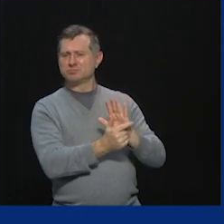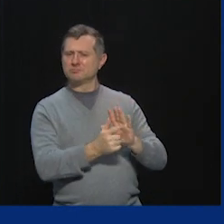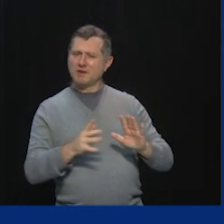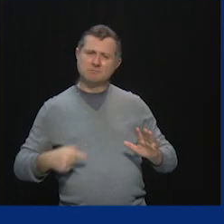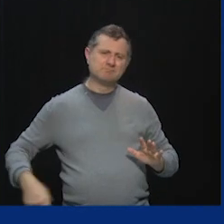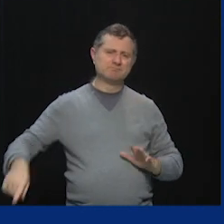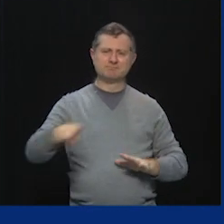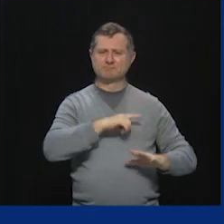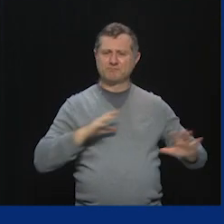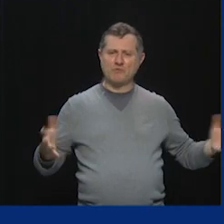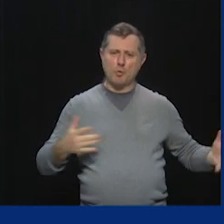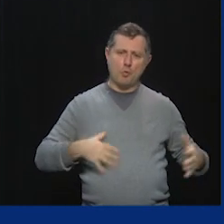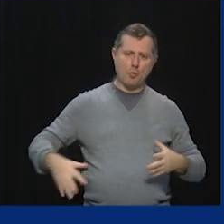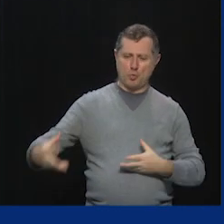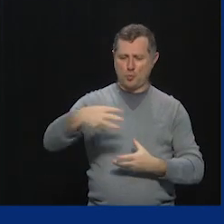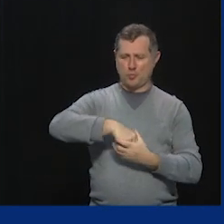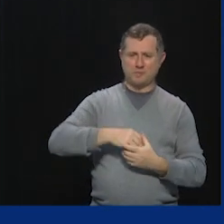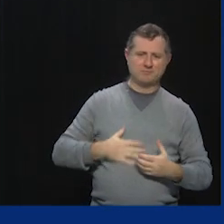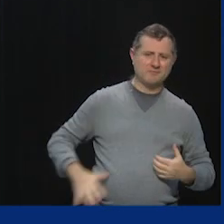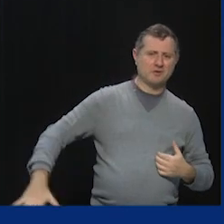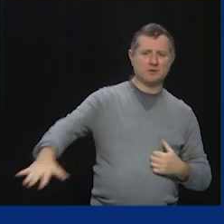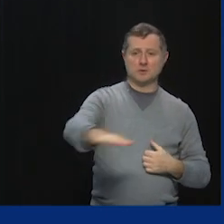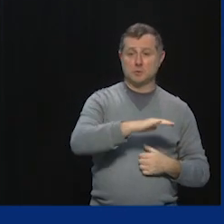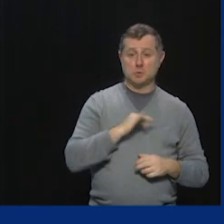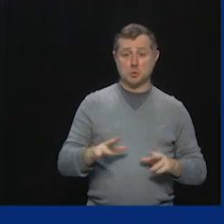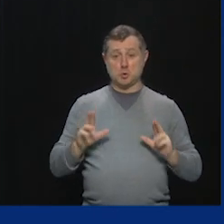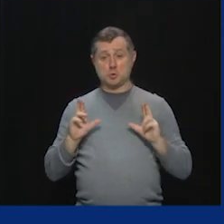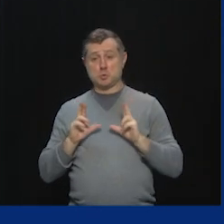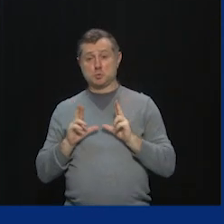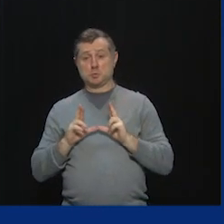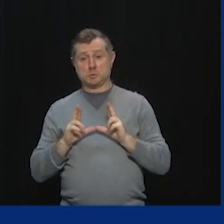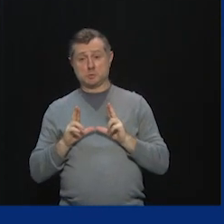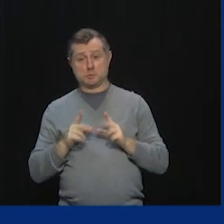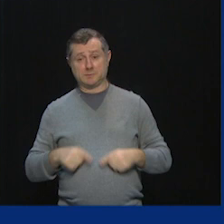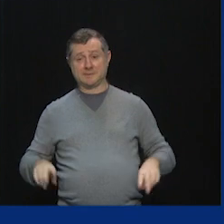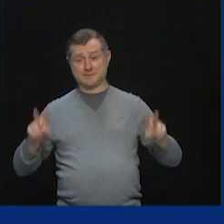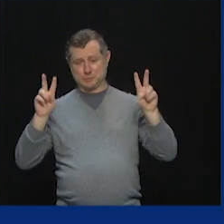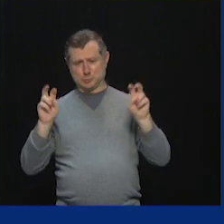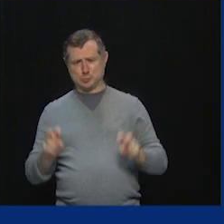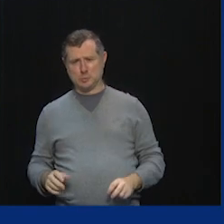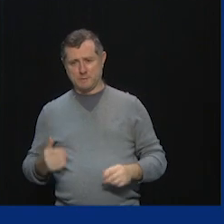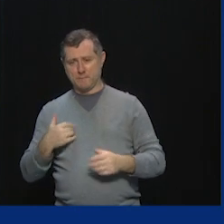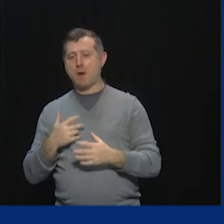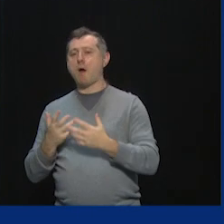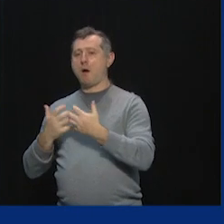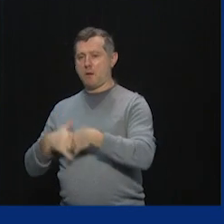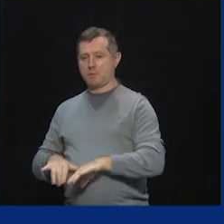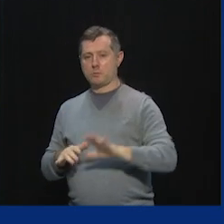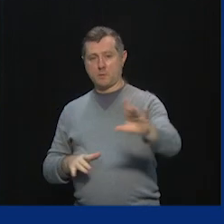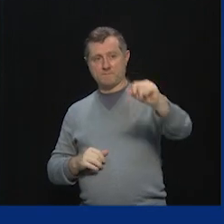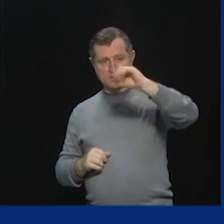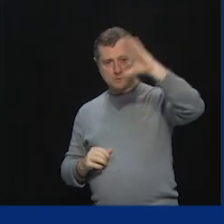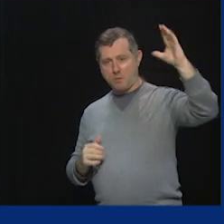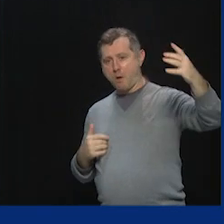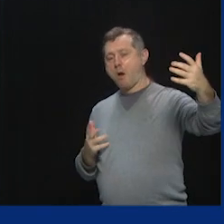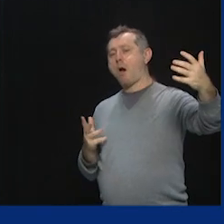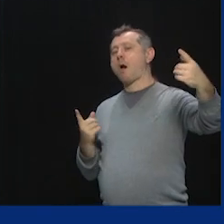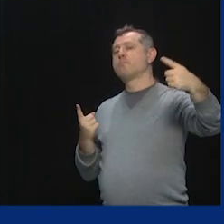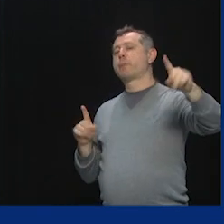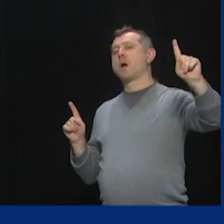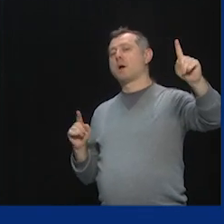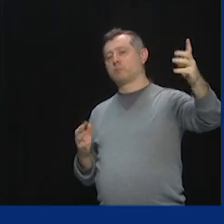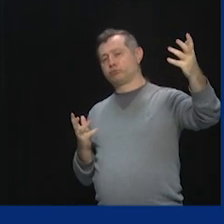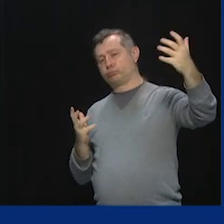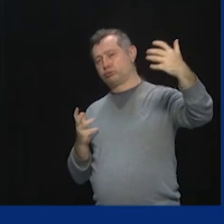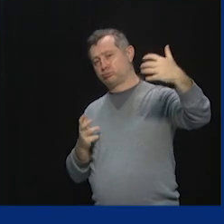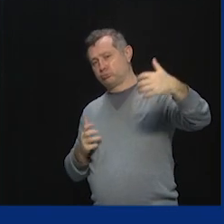can tell, align with how you feel about working men and women, understanding their needs and concerns, and we look forward to continuing to work